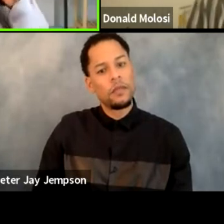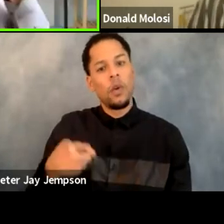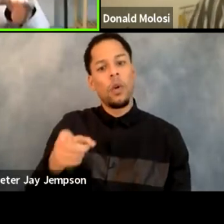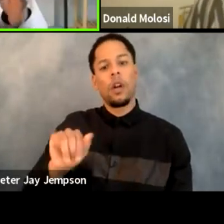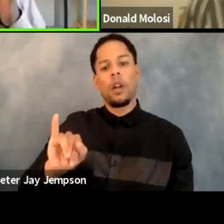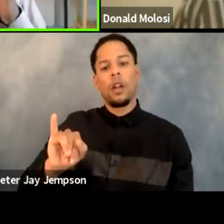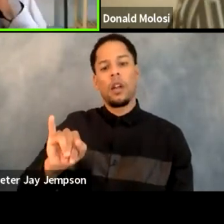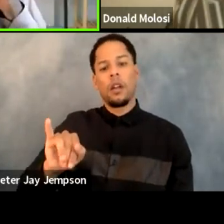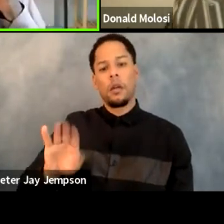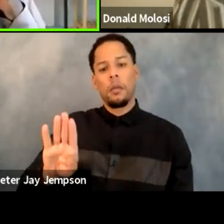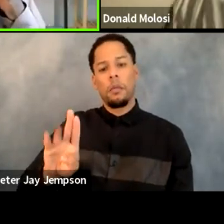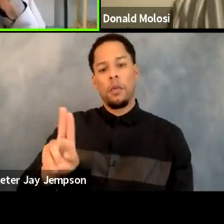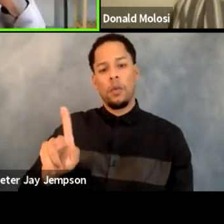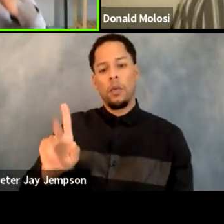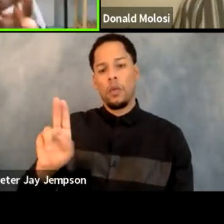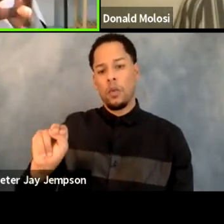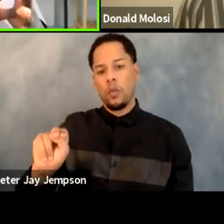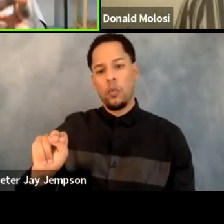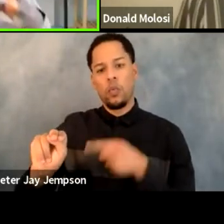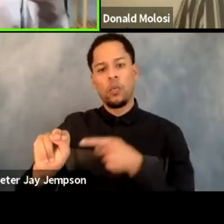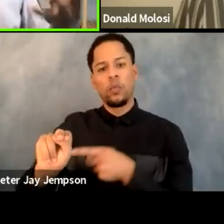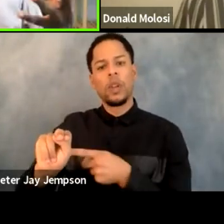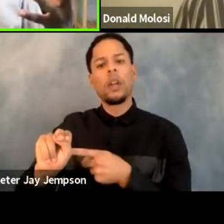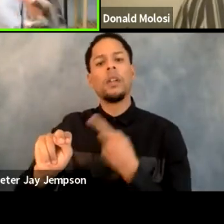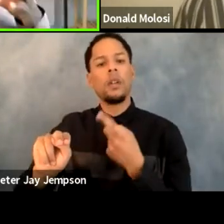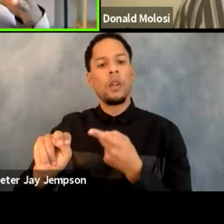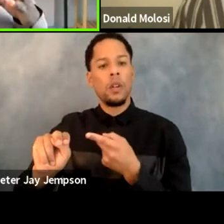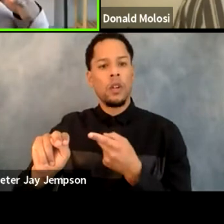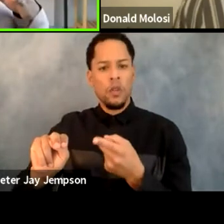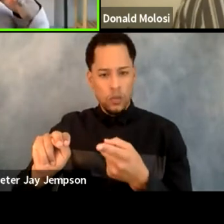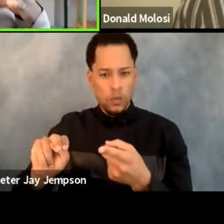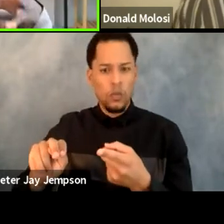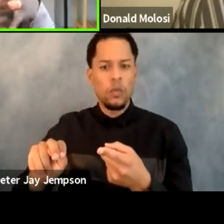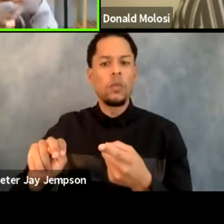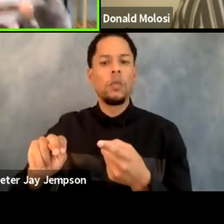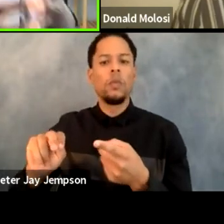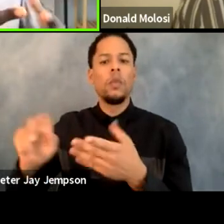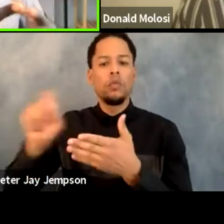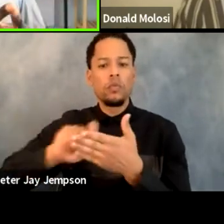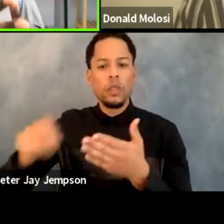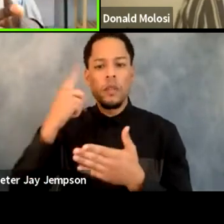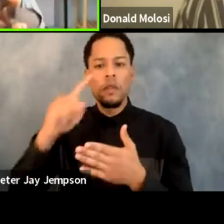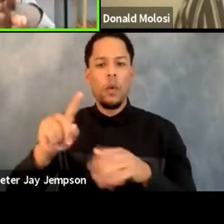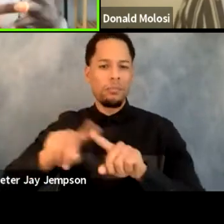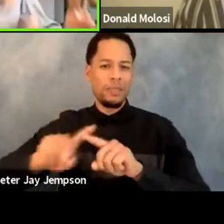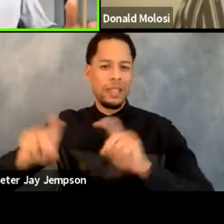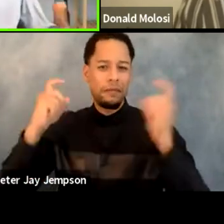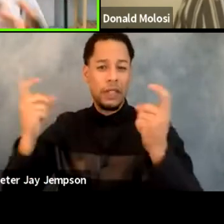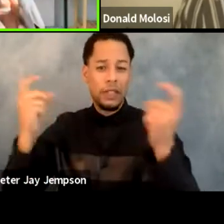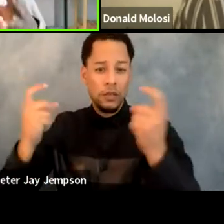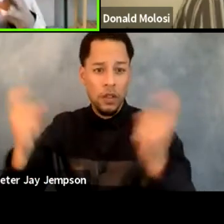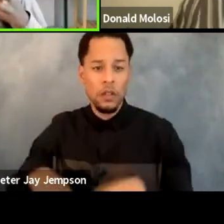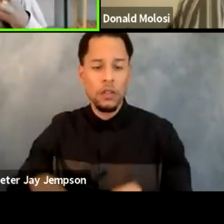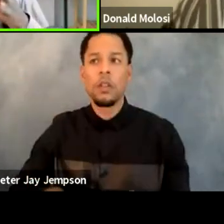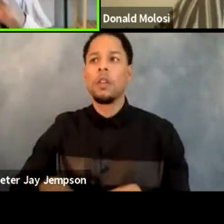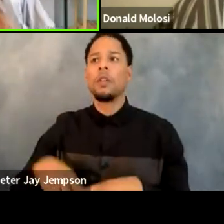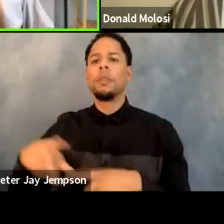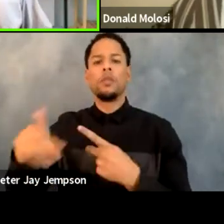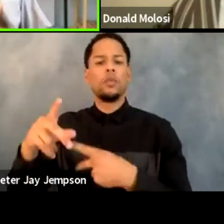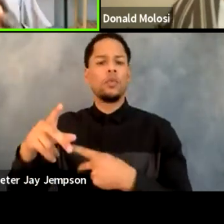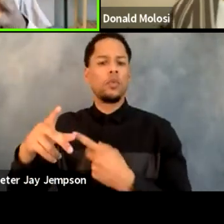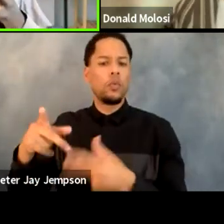you've curated a festival, a series of festivals, you've also produced them, you've programmed them. What